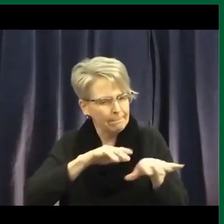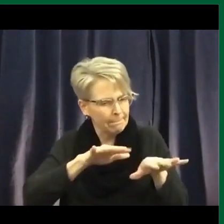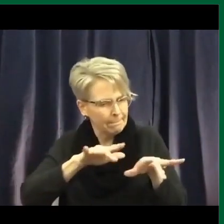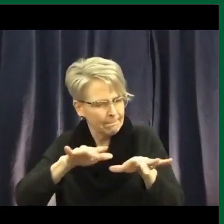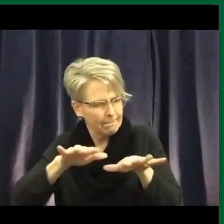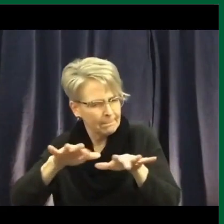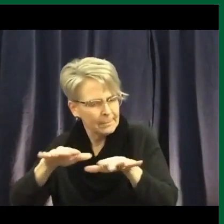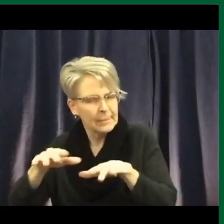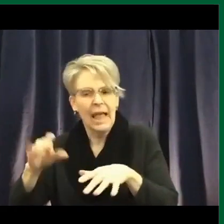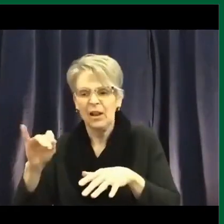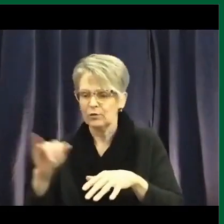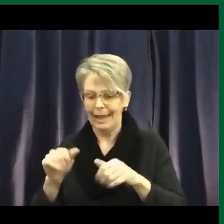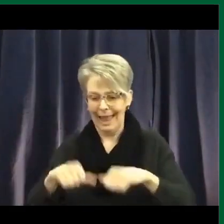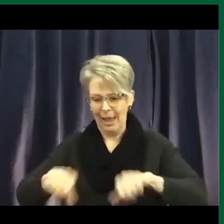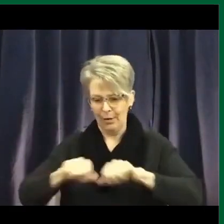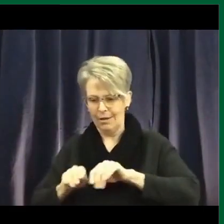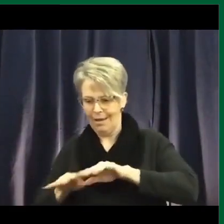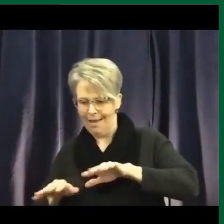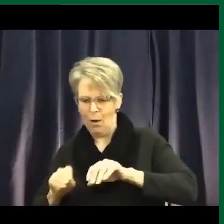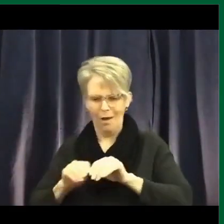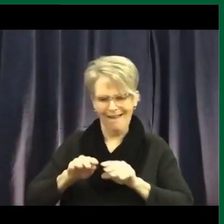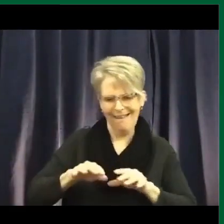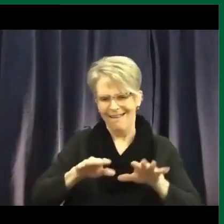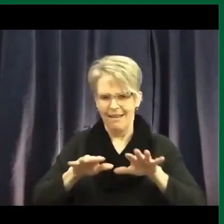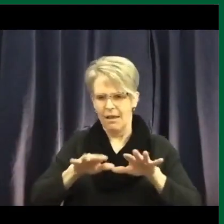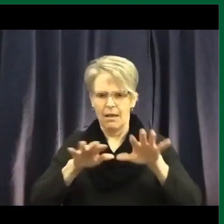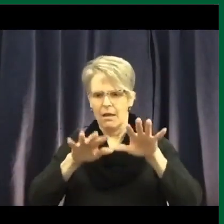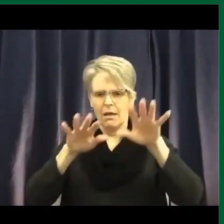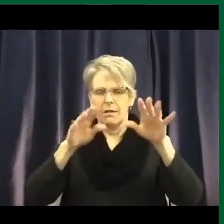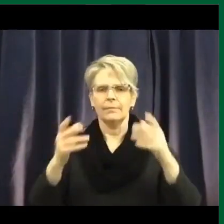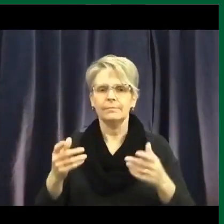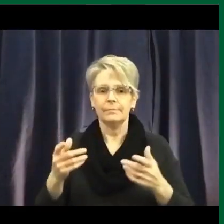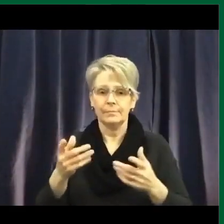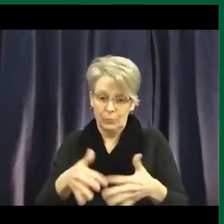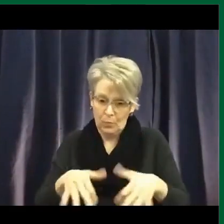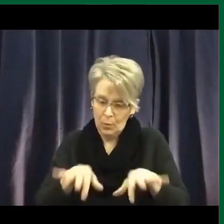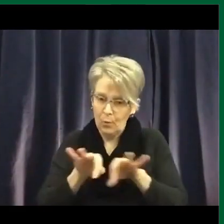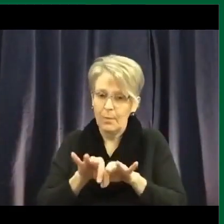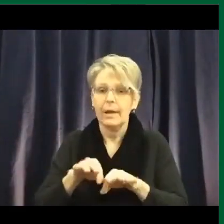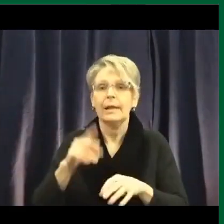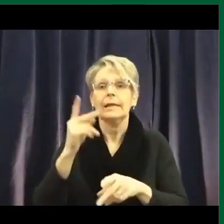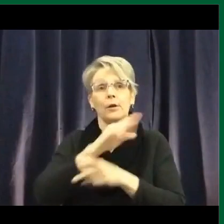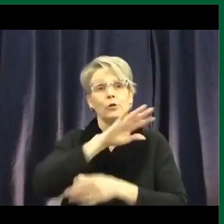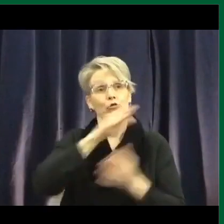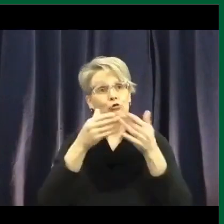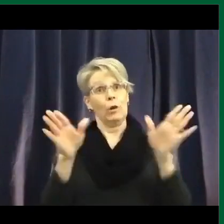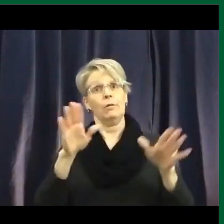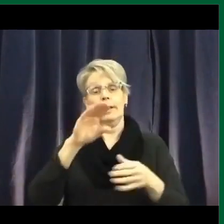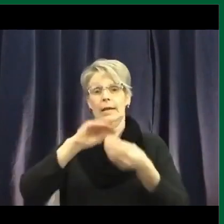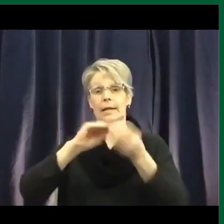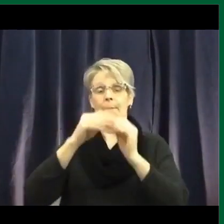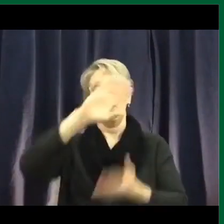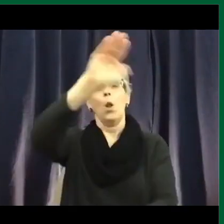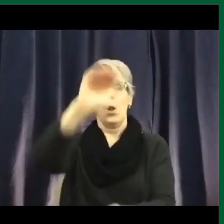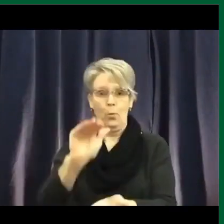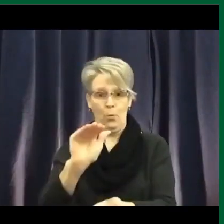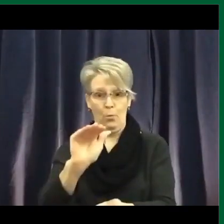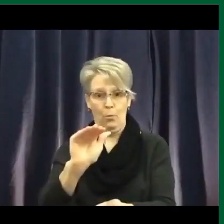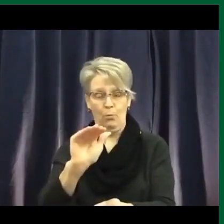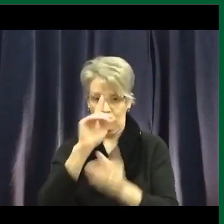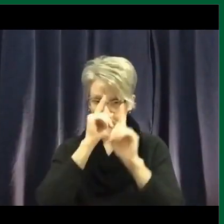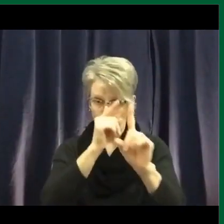evolve geographically. But I think it's important that we keep our overall case numbers low. That's very important.